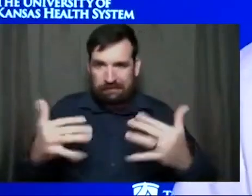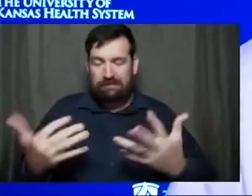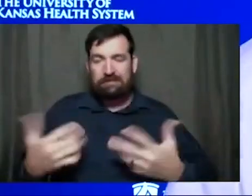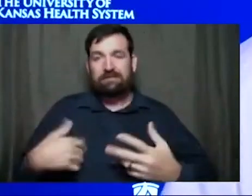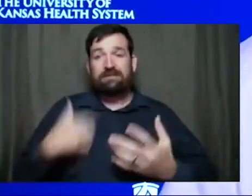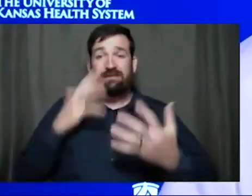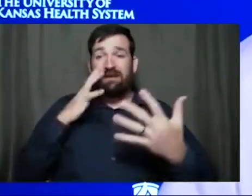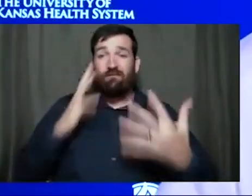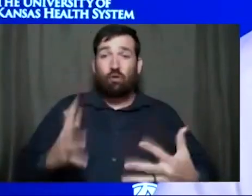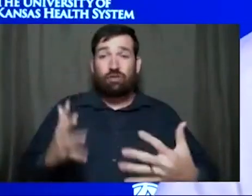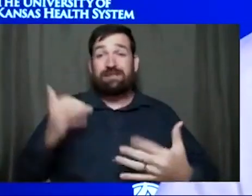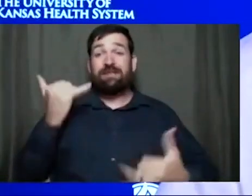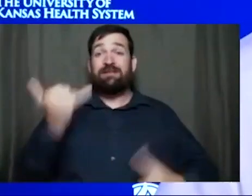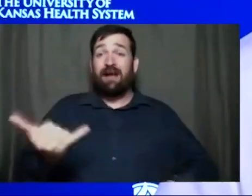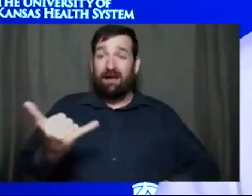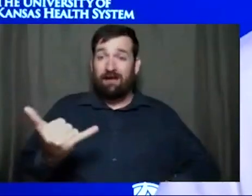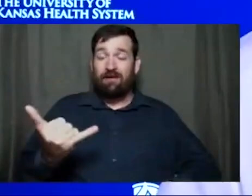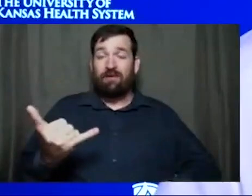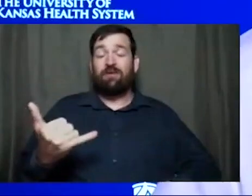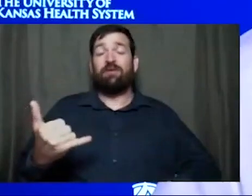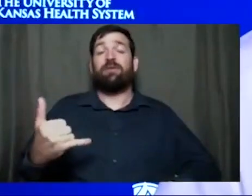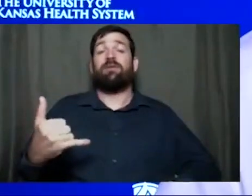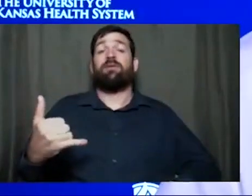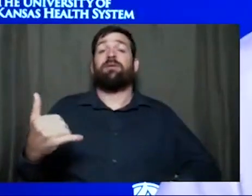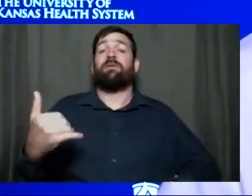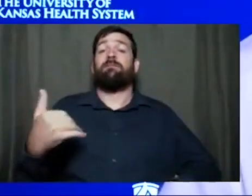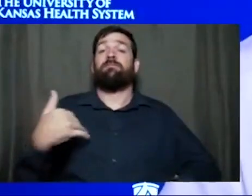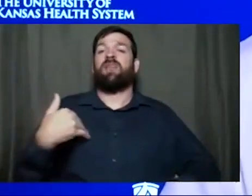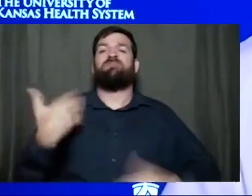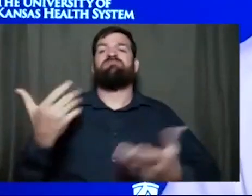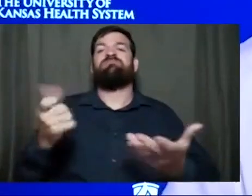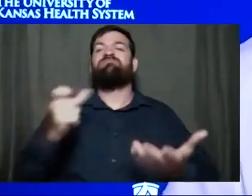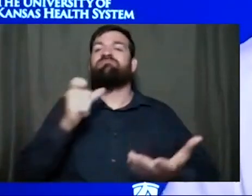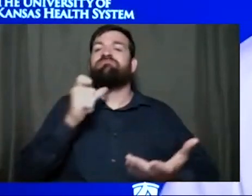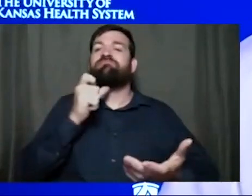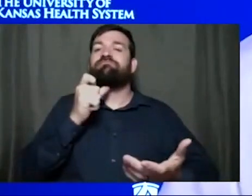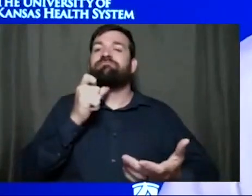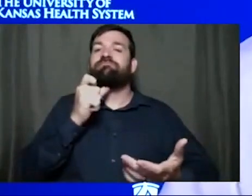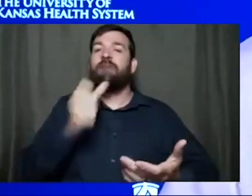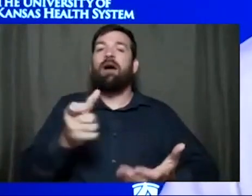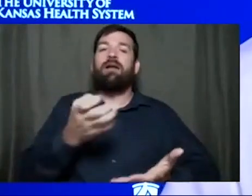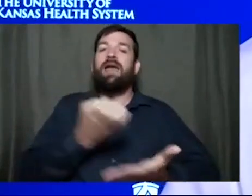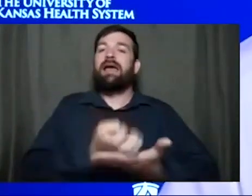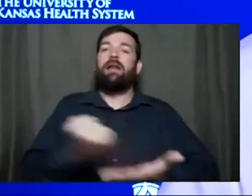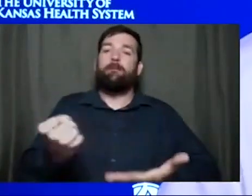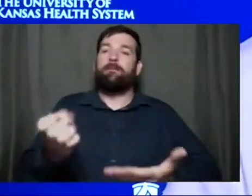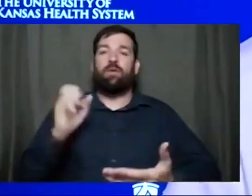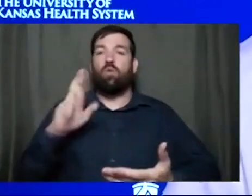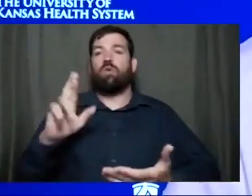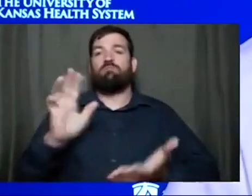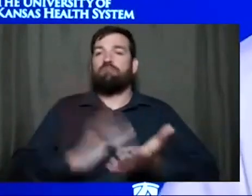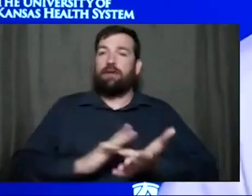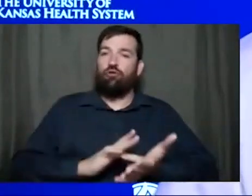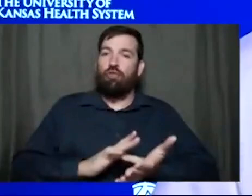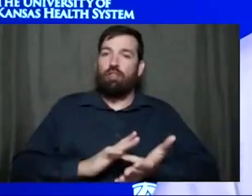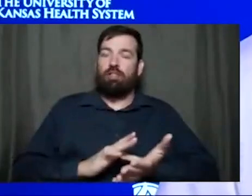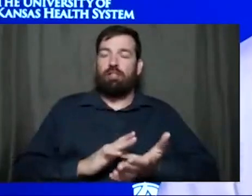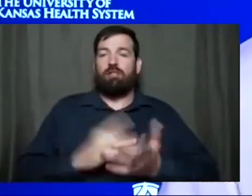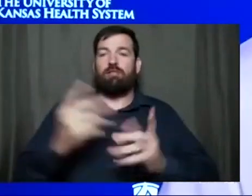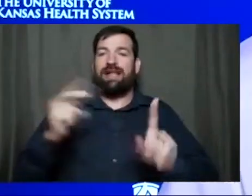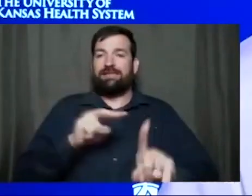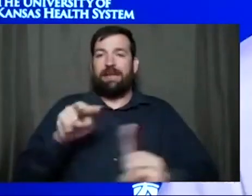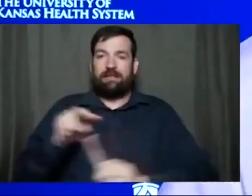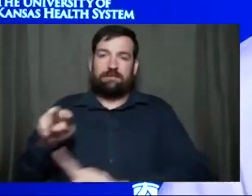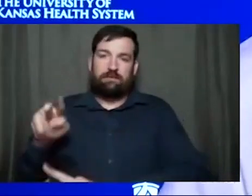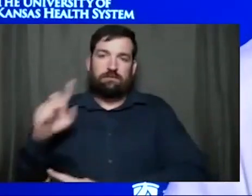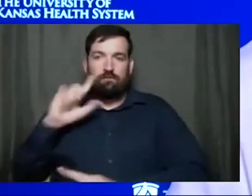we also have other say non-economic or medical aspects in that decision